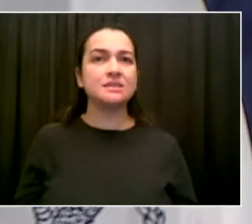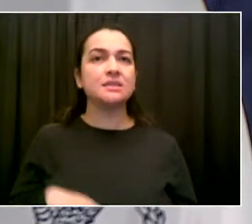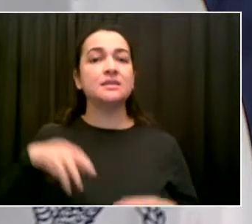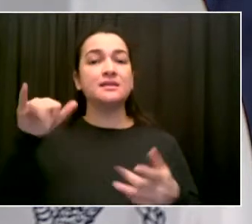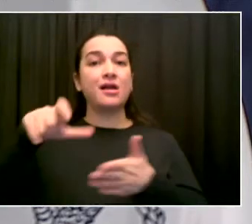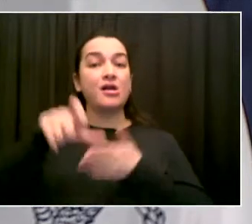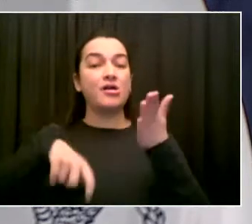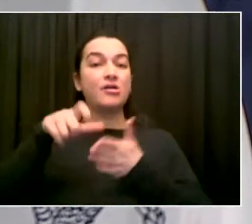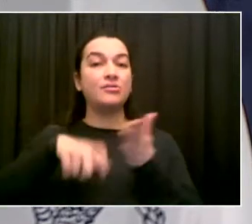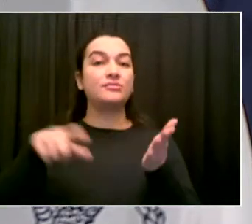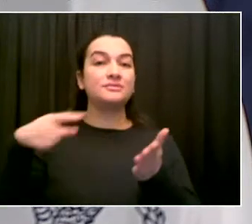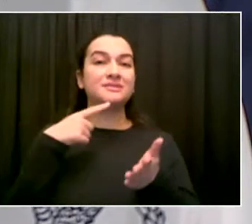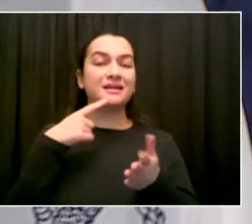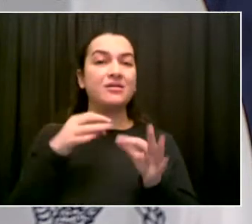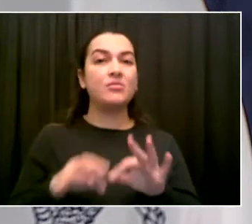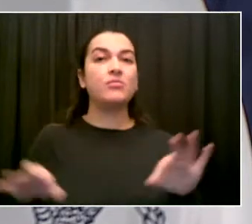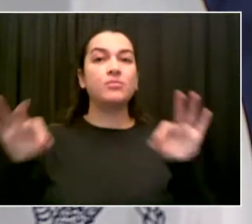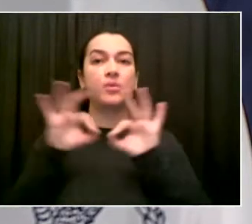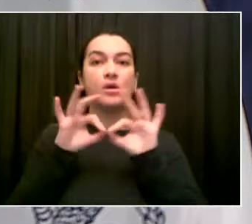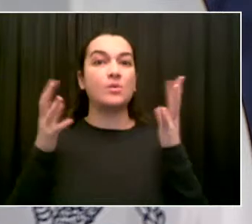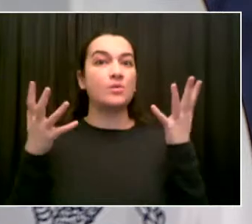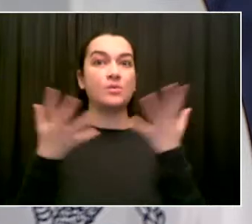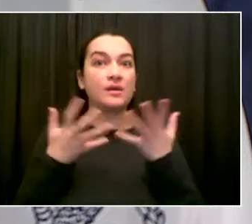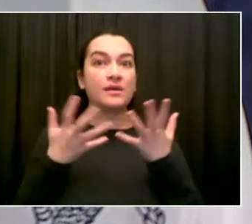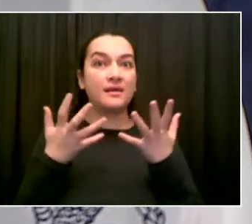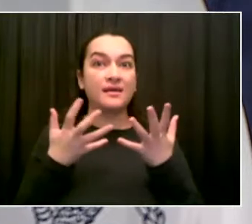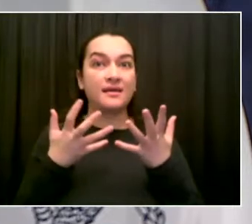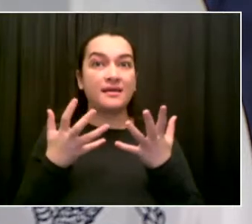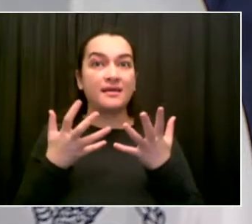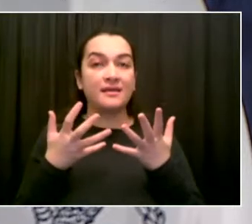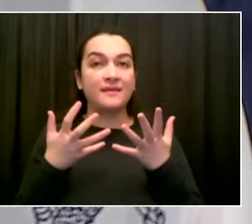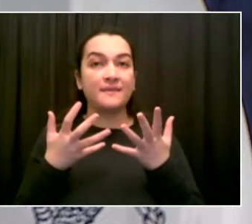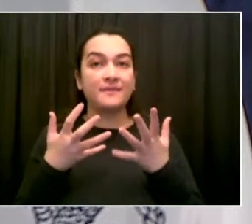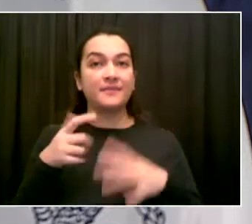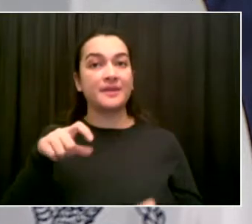Coney fundraising was not always followed.